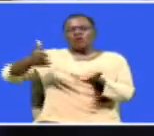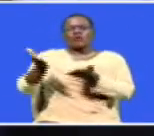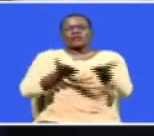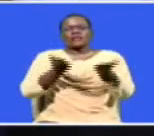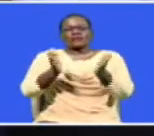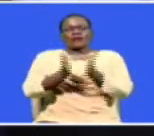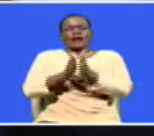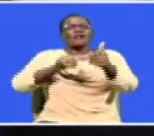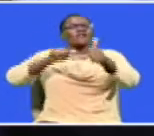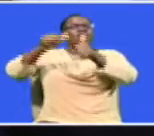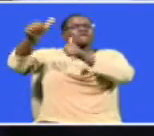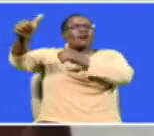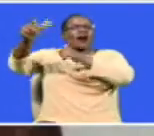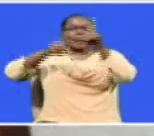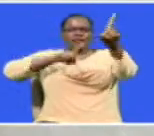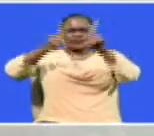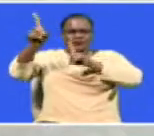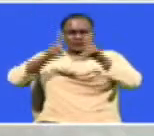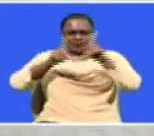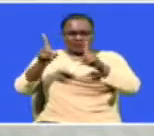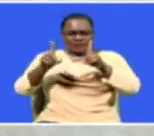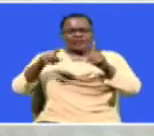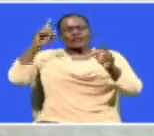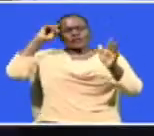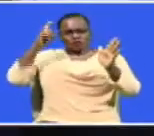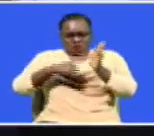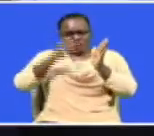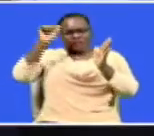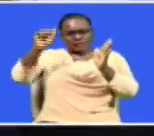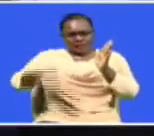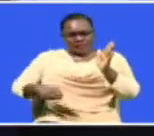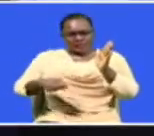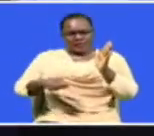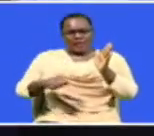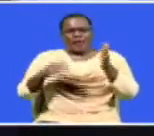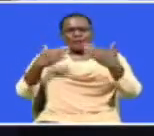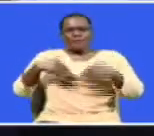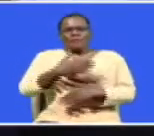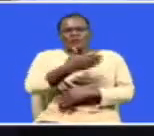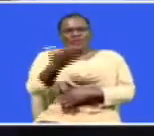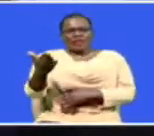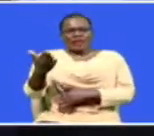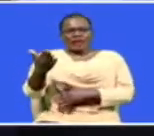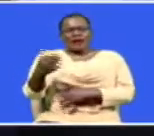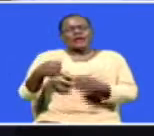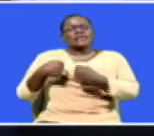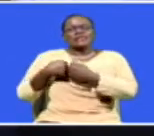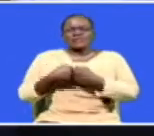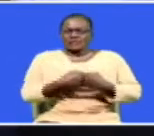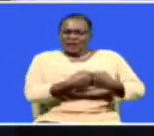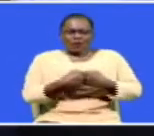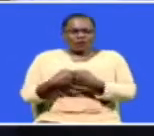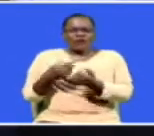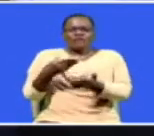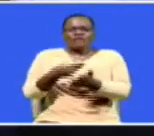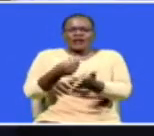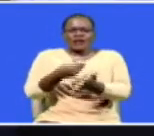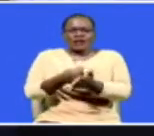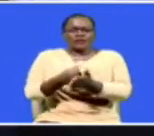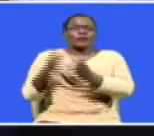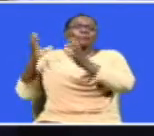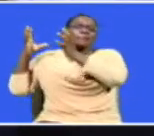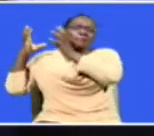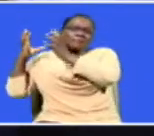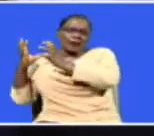and long distance travelers. We recognize that our passengers are already grappling with the financial